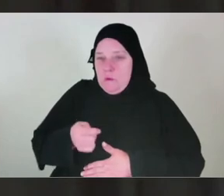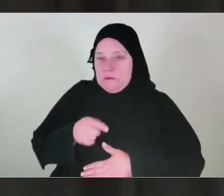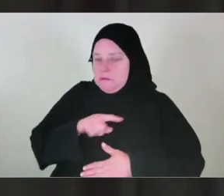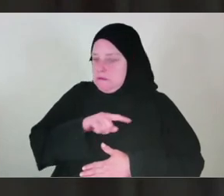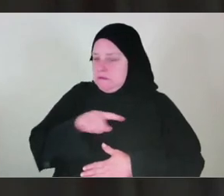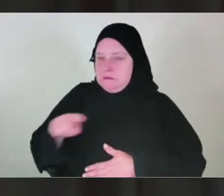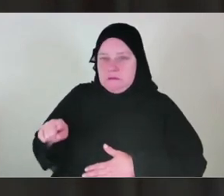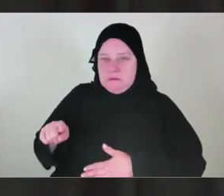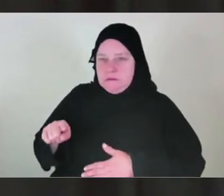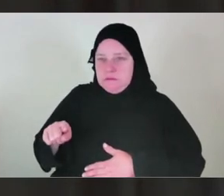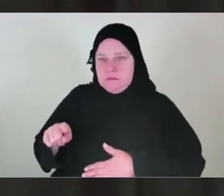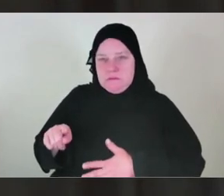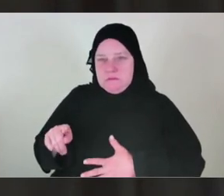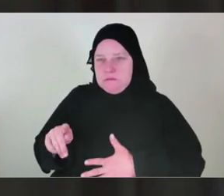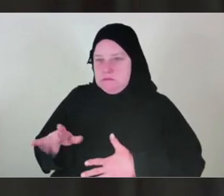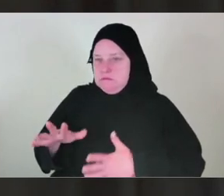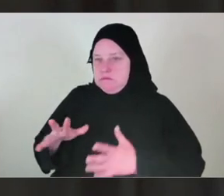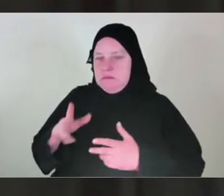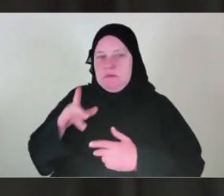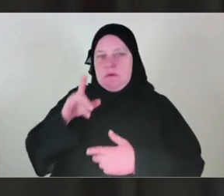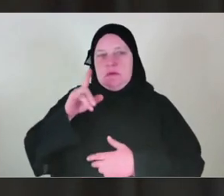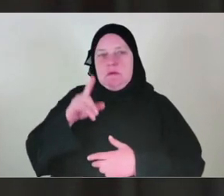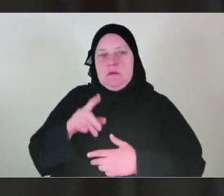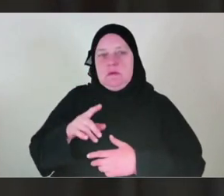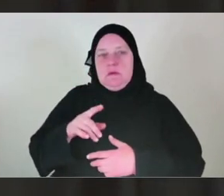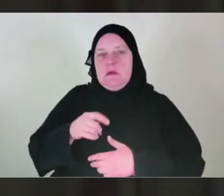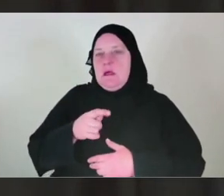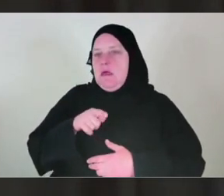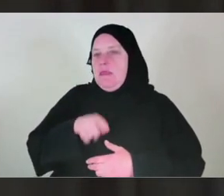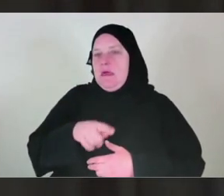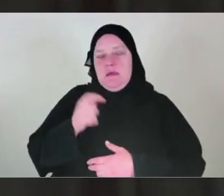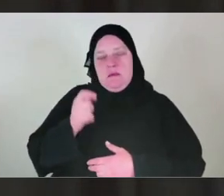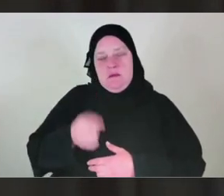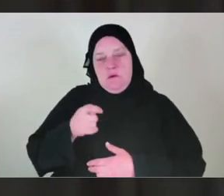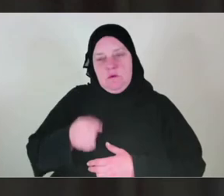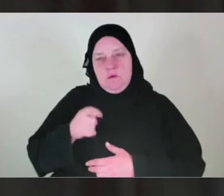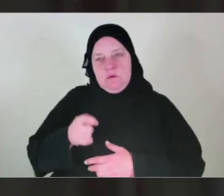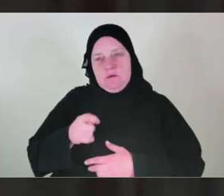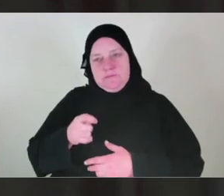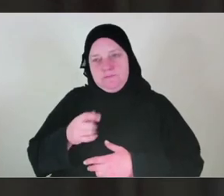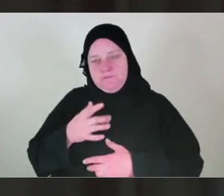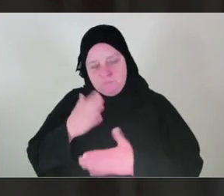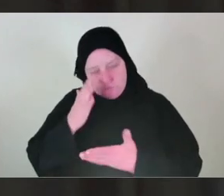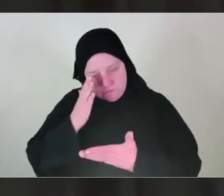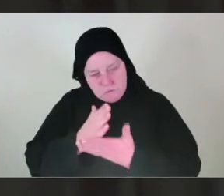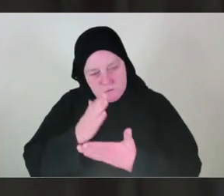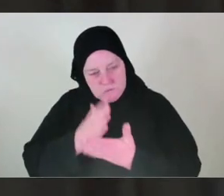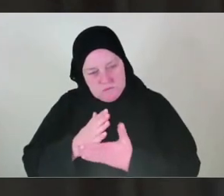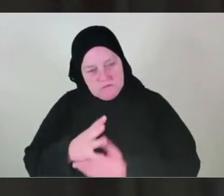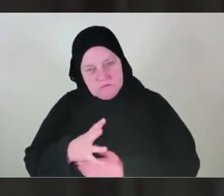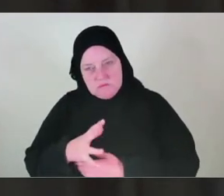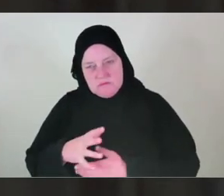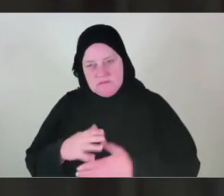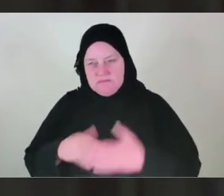world, with regard to the enmity towards Ahlul Bayt alayhi salam and the followers of Ahlul Bayt.